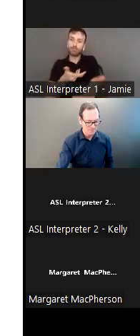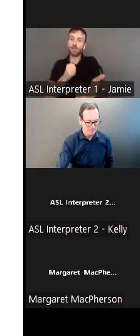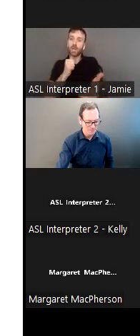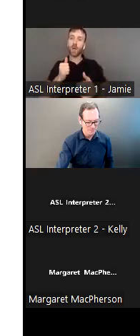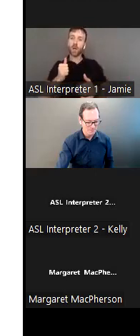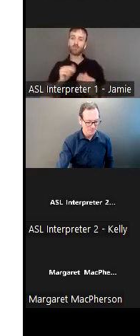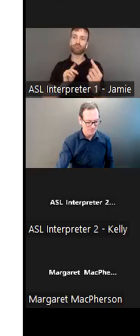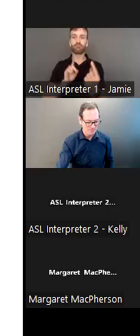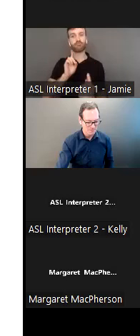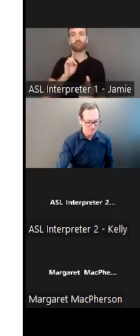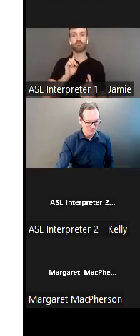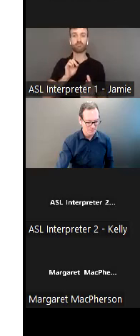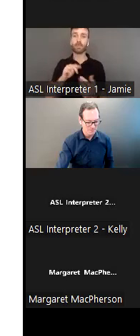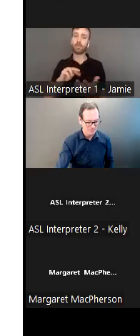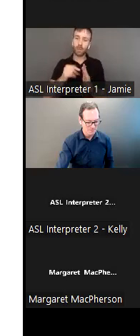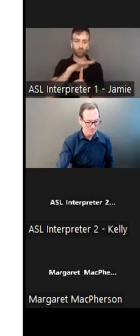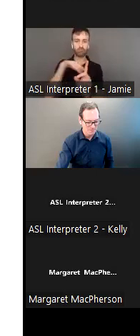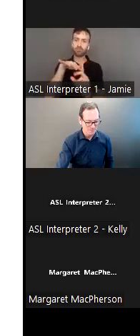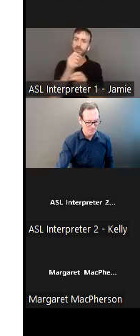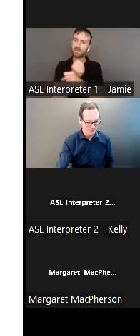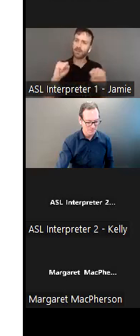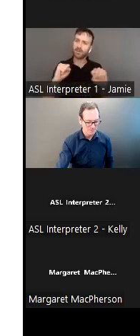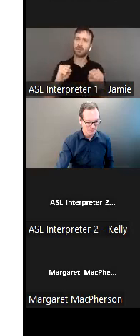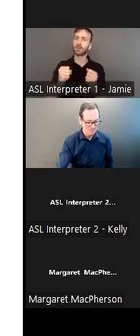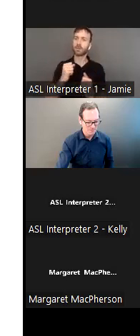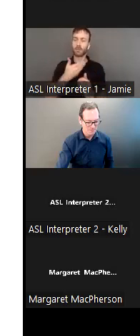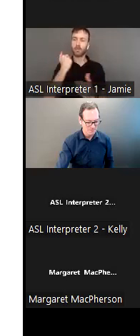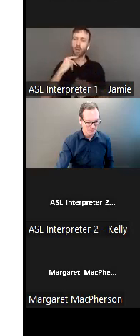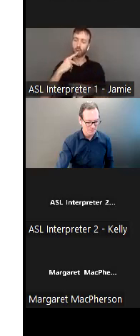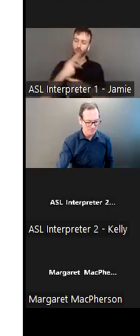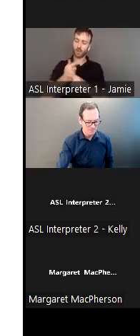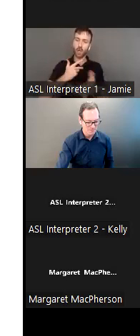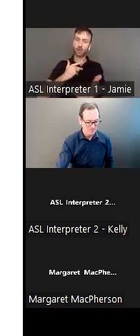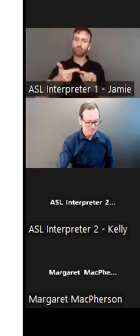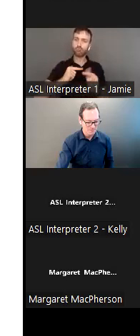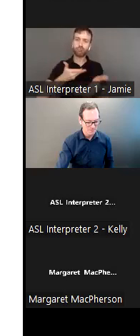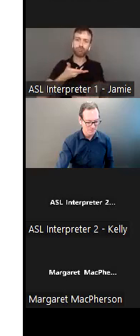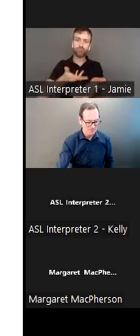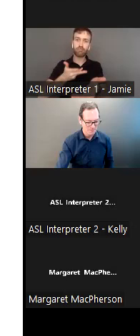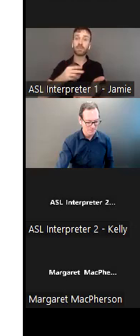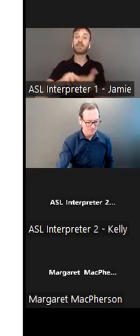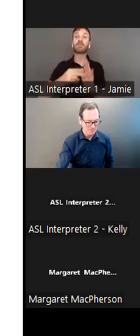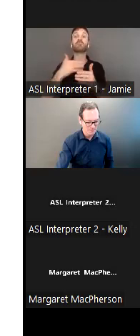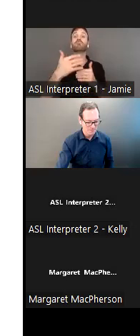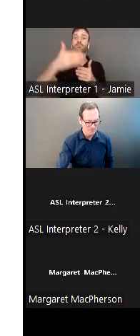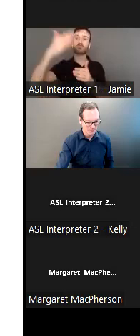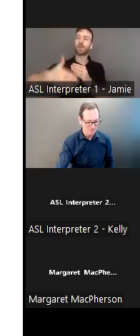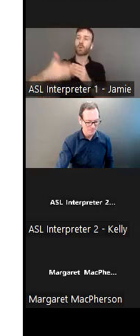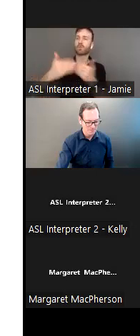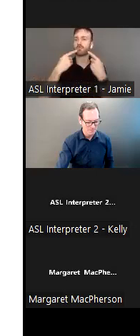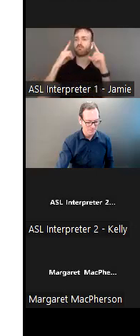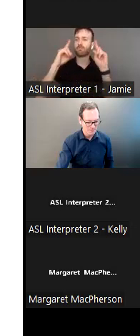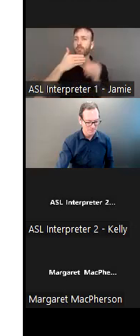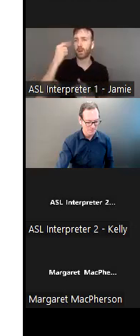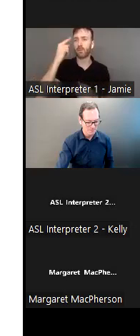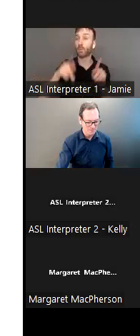create conditions of safety, such that we can have better care interactions, and therefore better outcomes for people. So